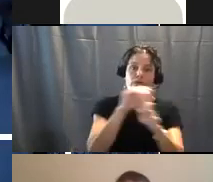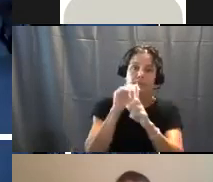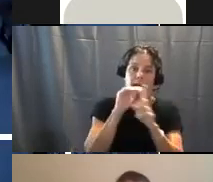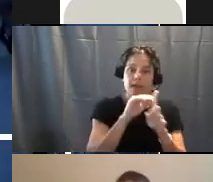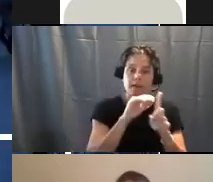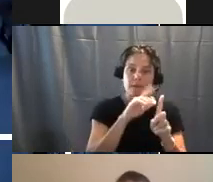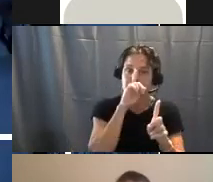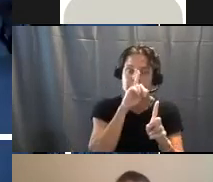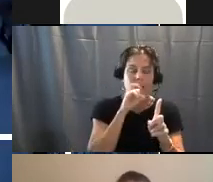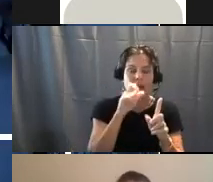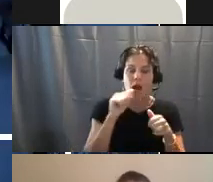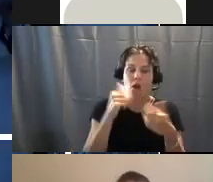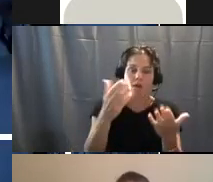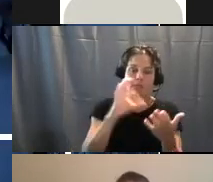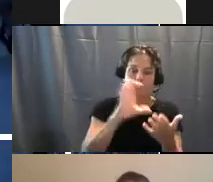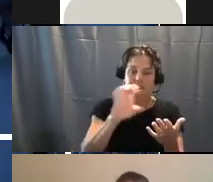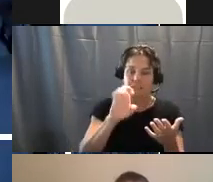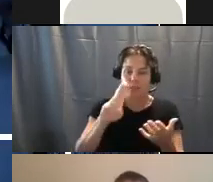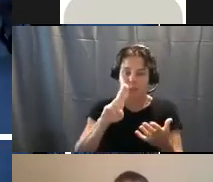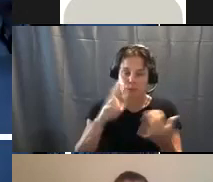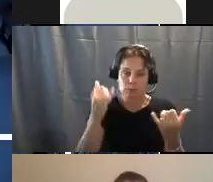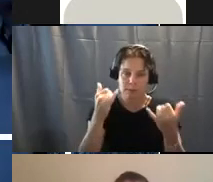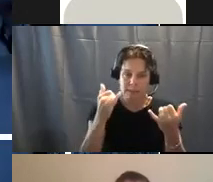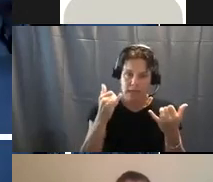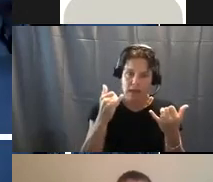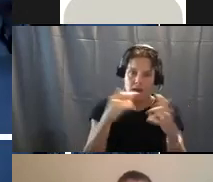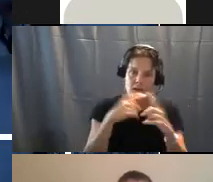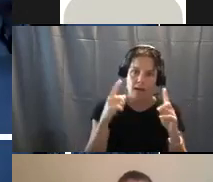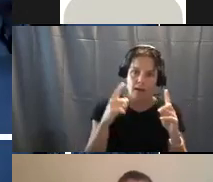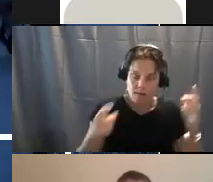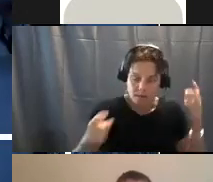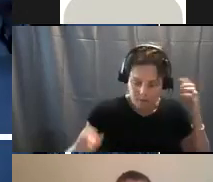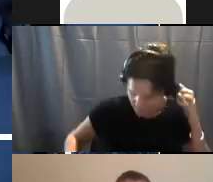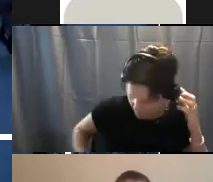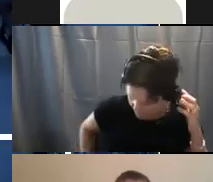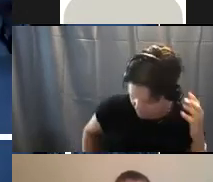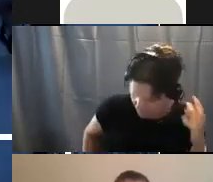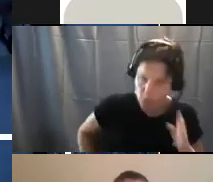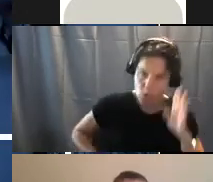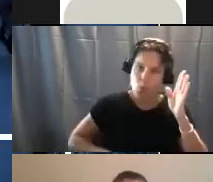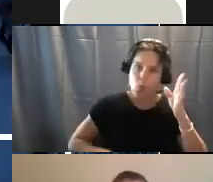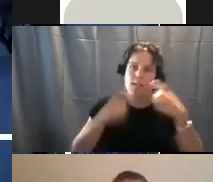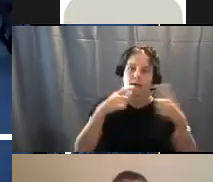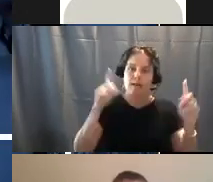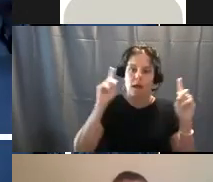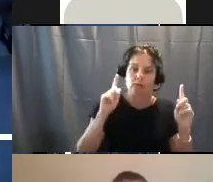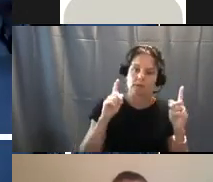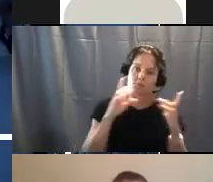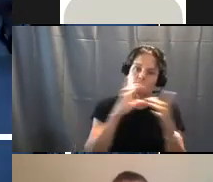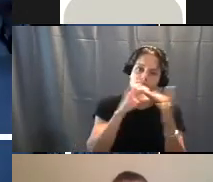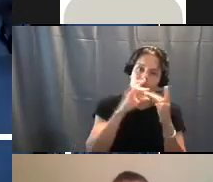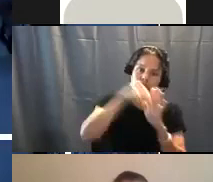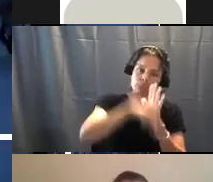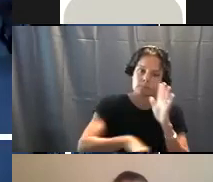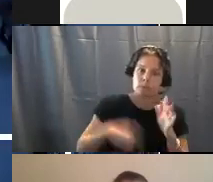provide information at the end regarding how to receive a certificate of attendance. Today's webinar will be recorded with both the recording and the